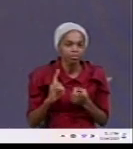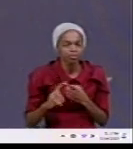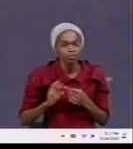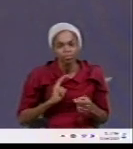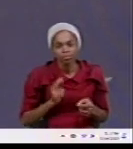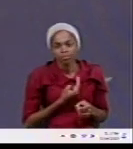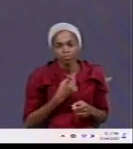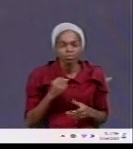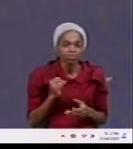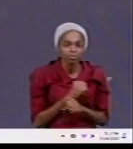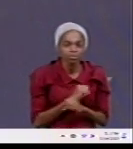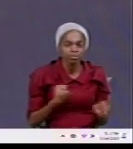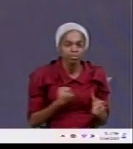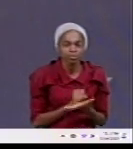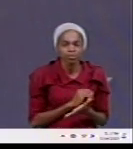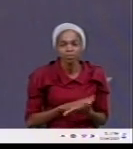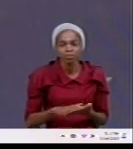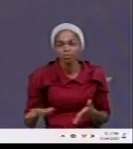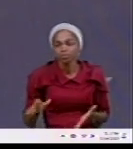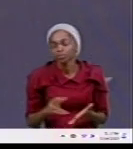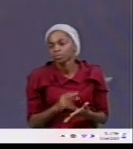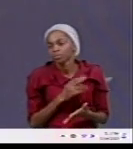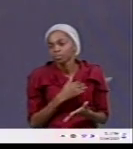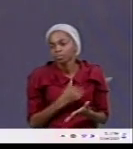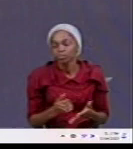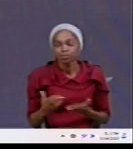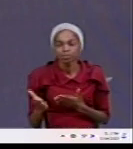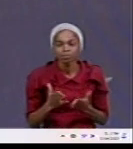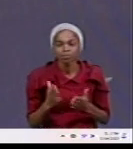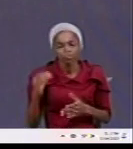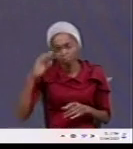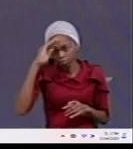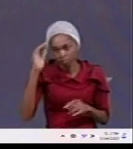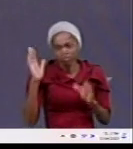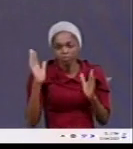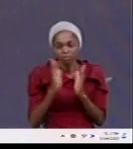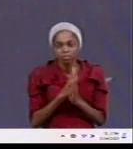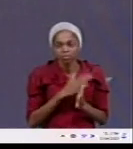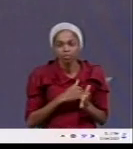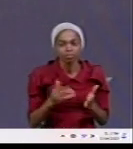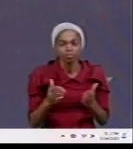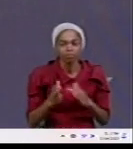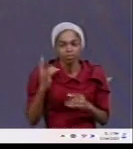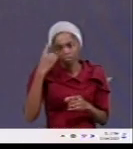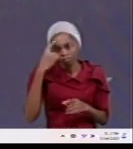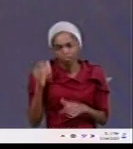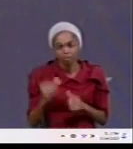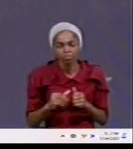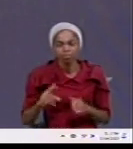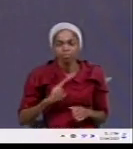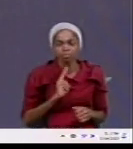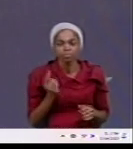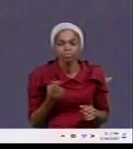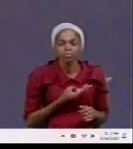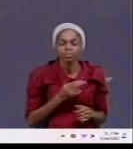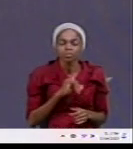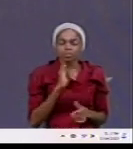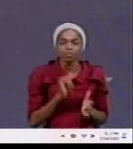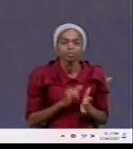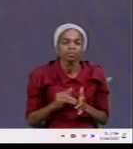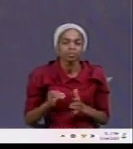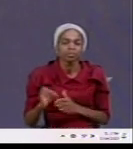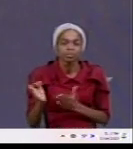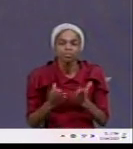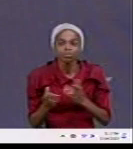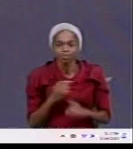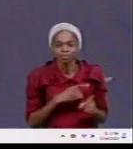will serve the Lord together and make it to heaven together in Jesus' name.